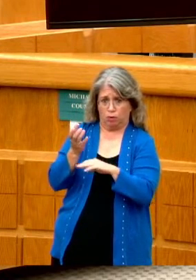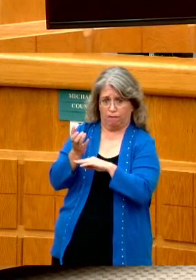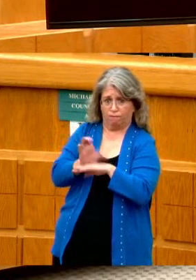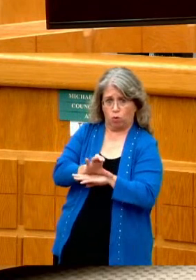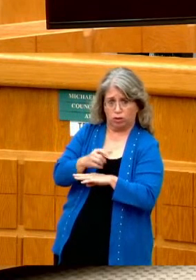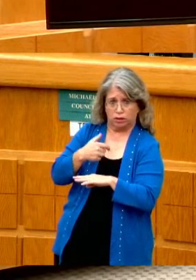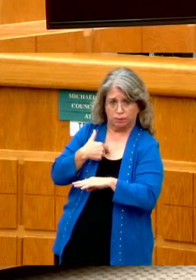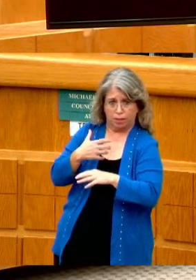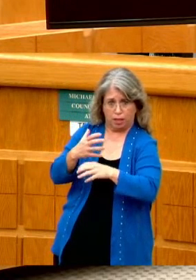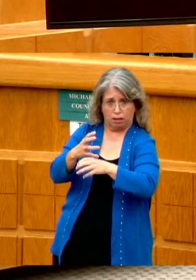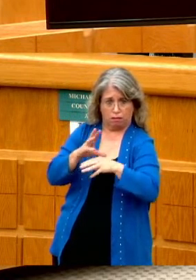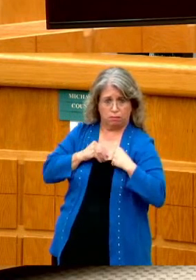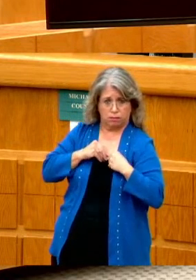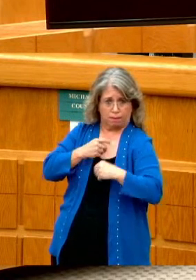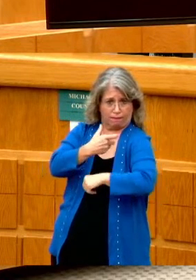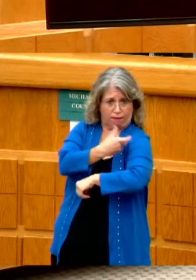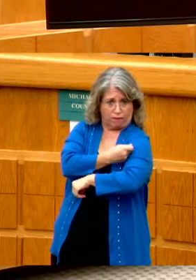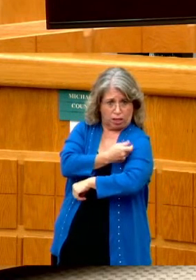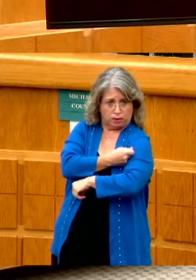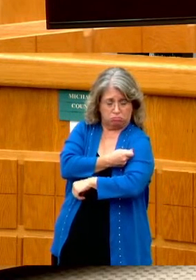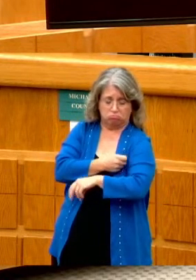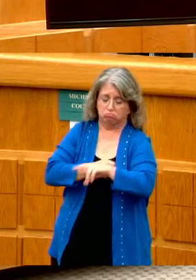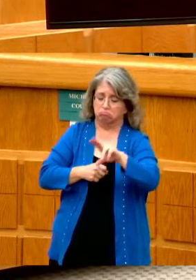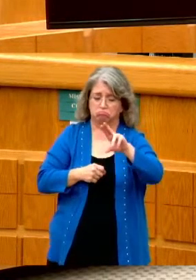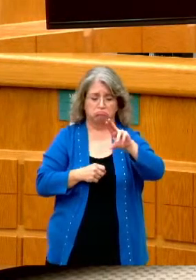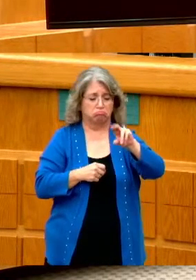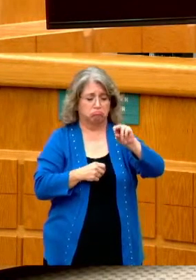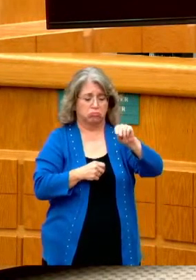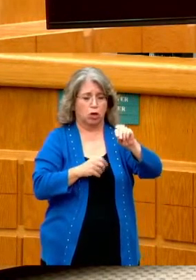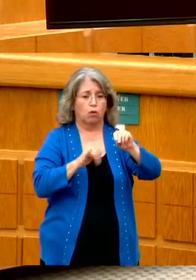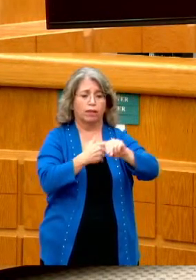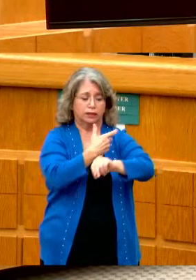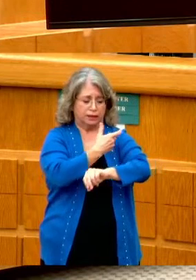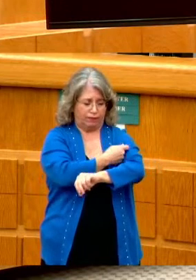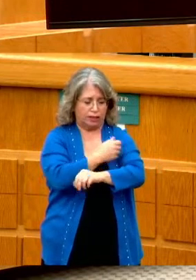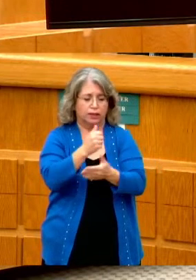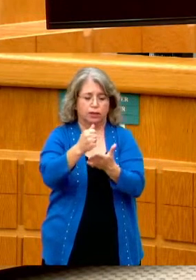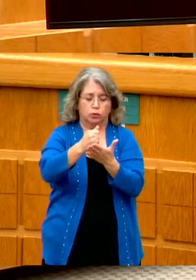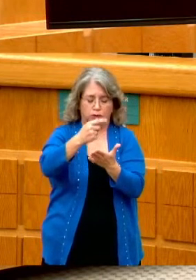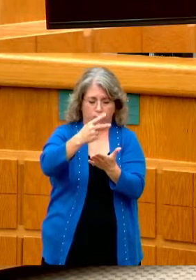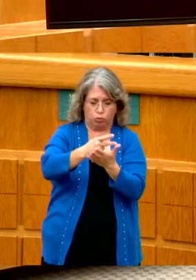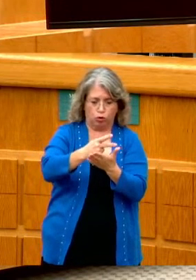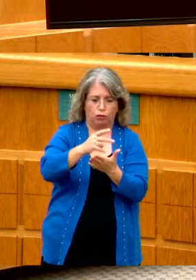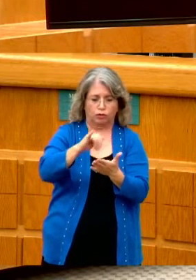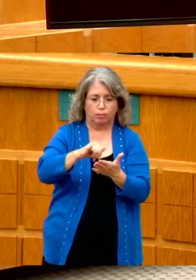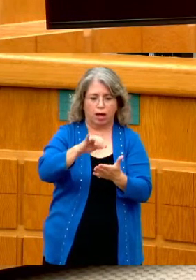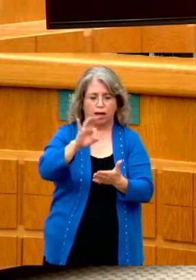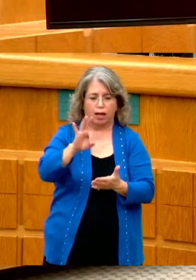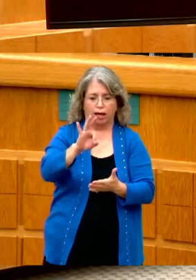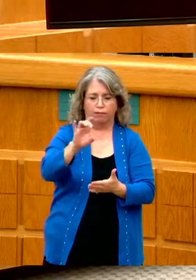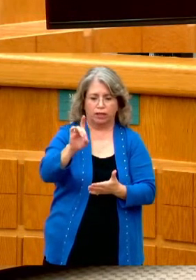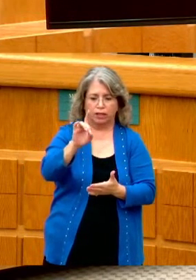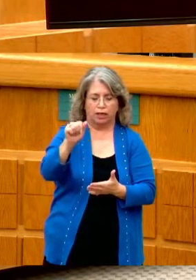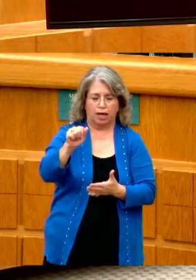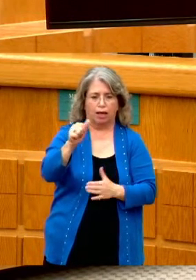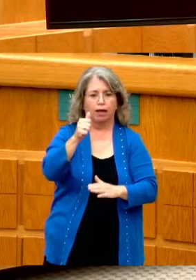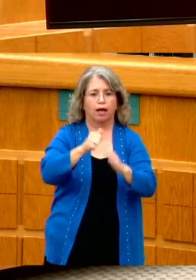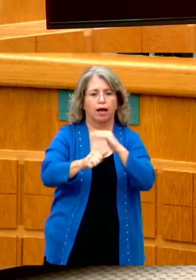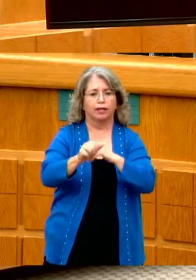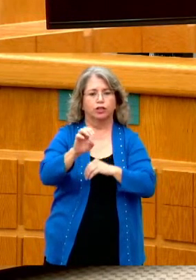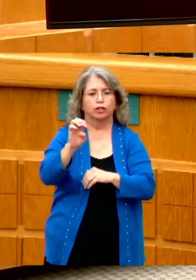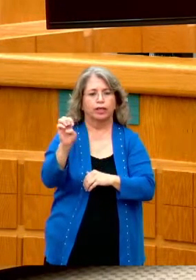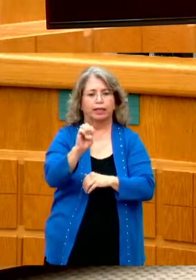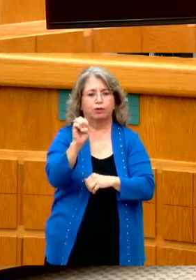No. This vaccine was approved by the Food and Drug Administration, the FDA, under a EUA, an emergency